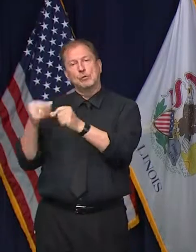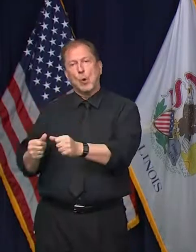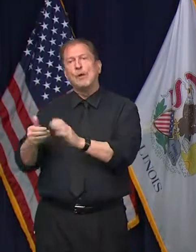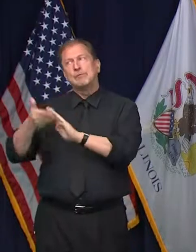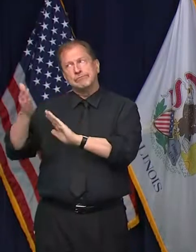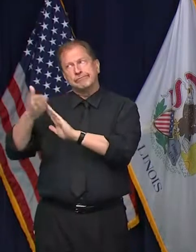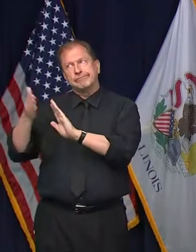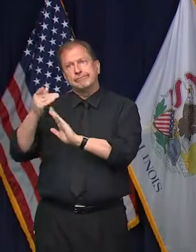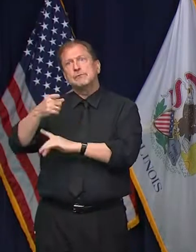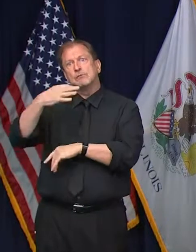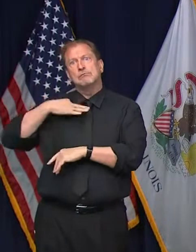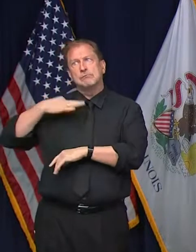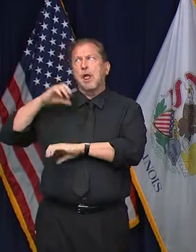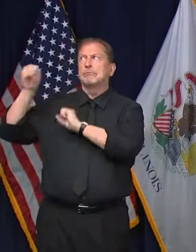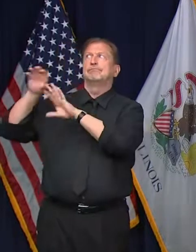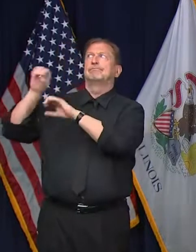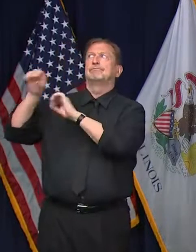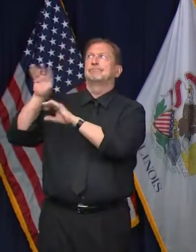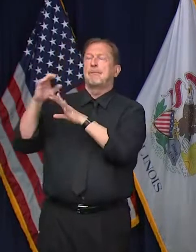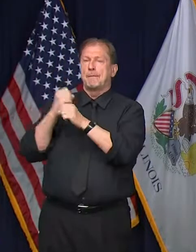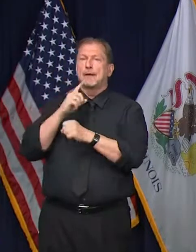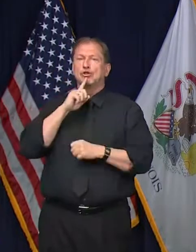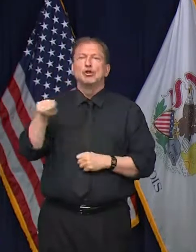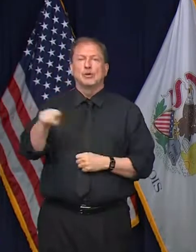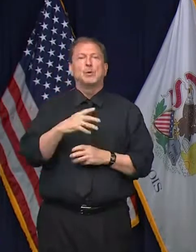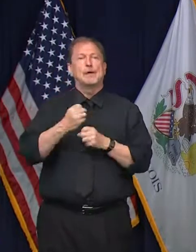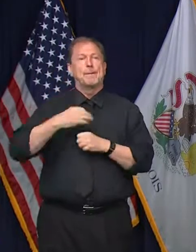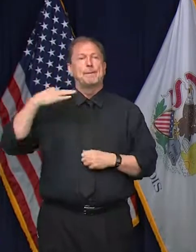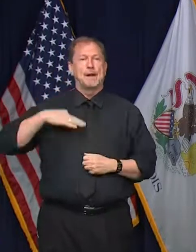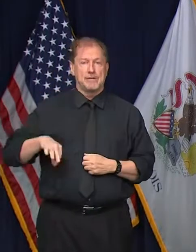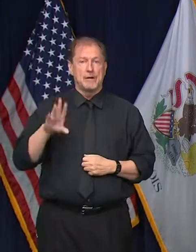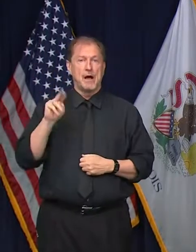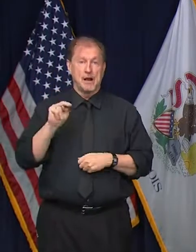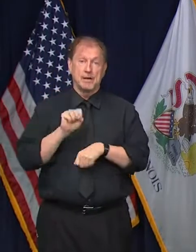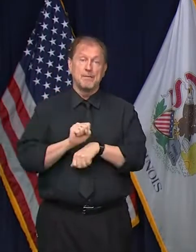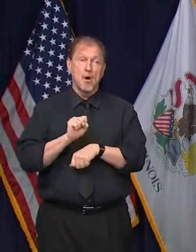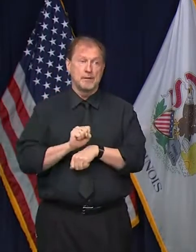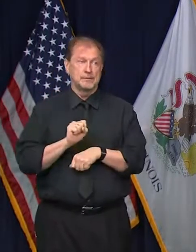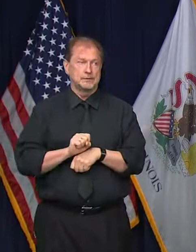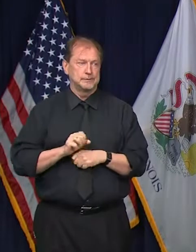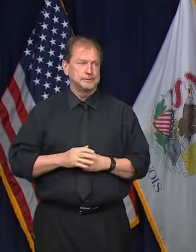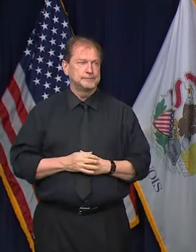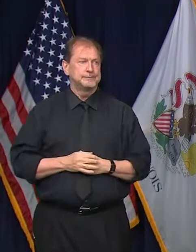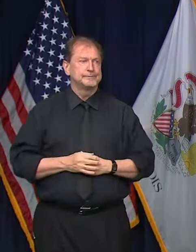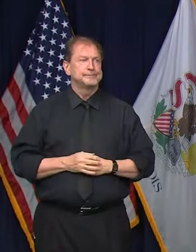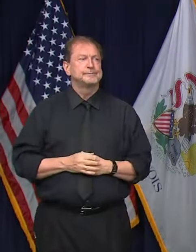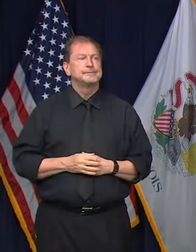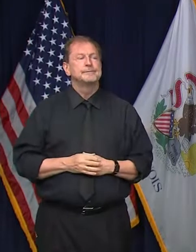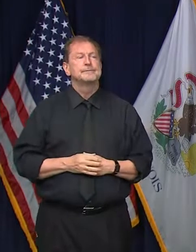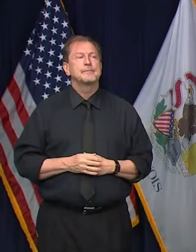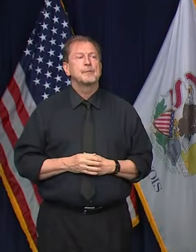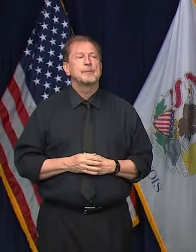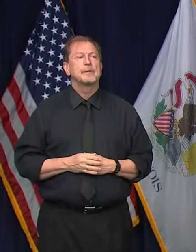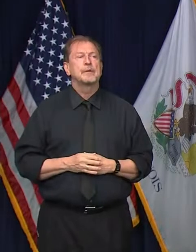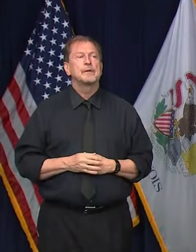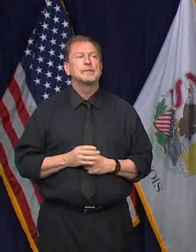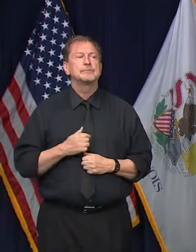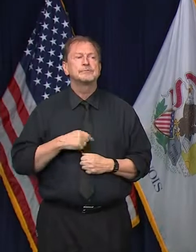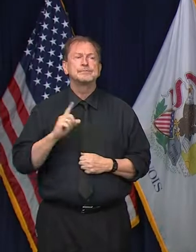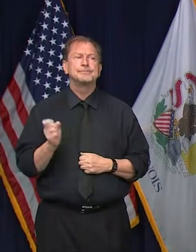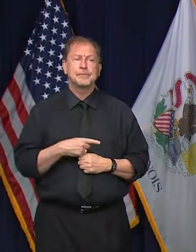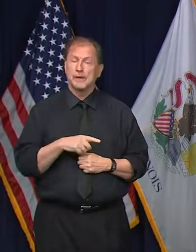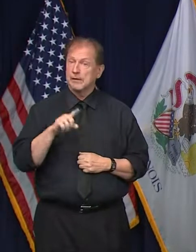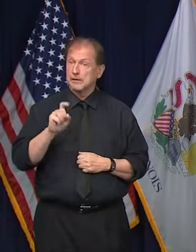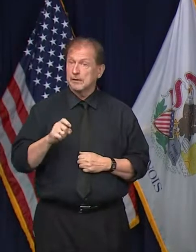I want people to make sure that they get the unemployment benefits that they deserve. My colleague Mary Ann Ahern followed up with that. Do you need to hire